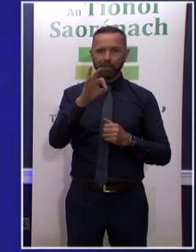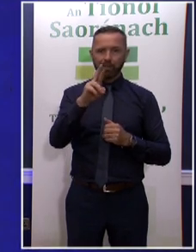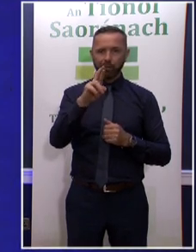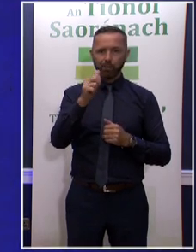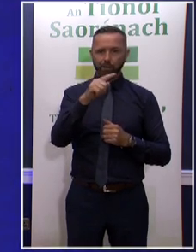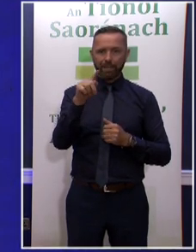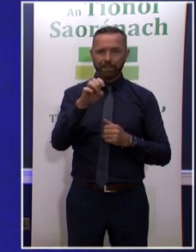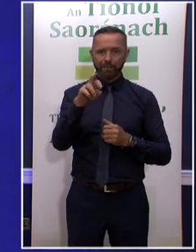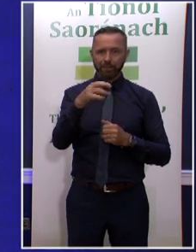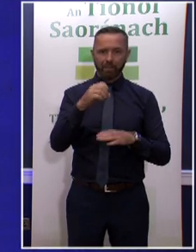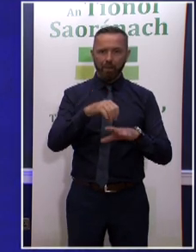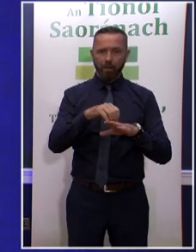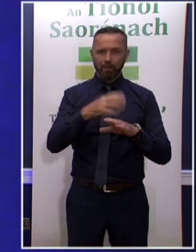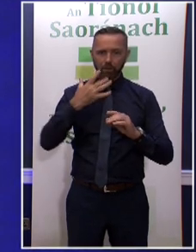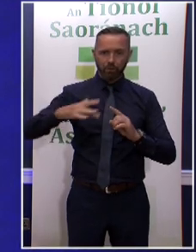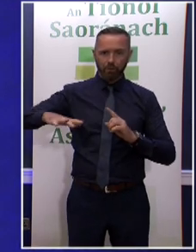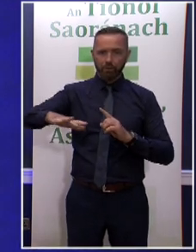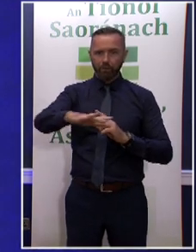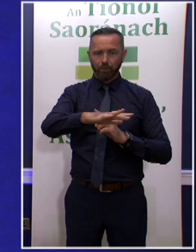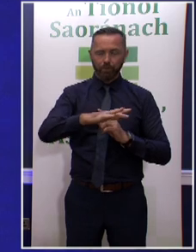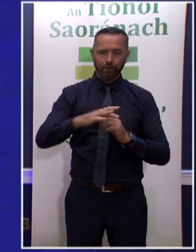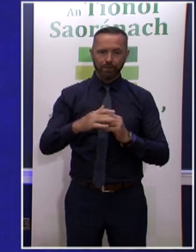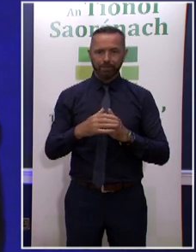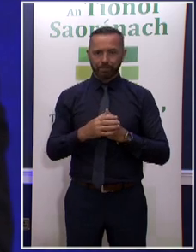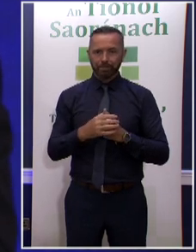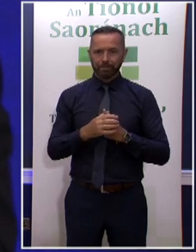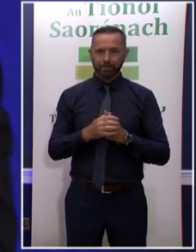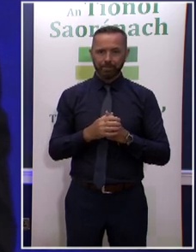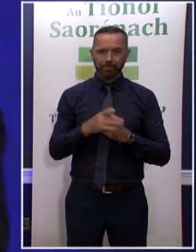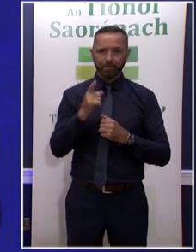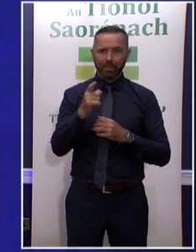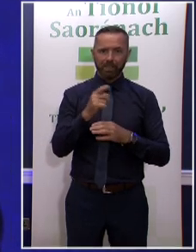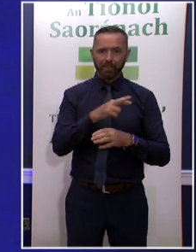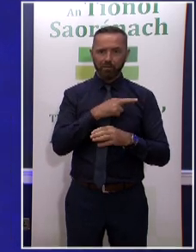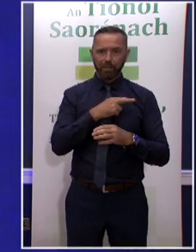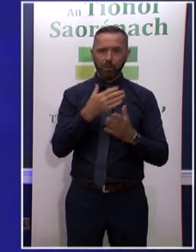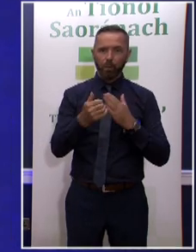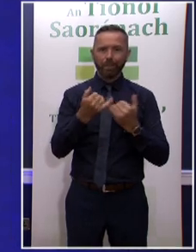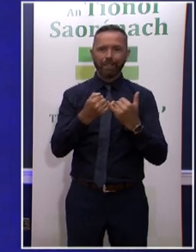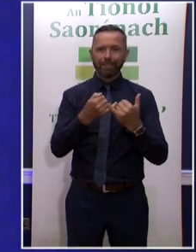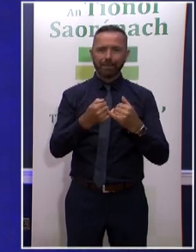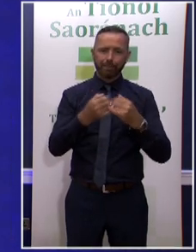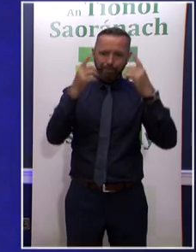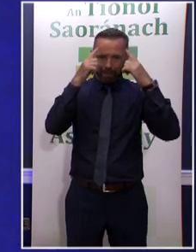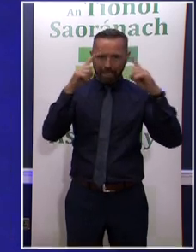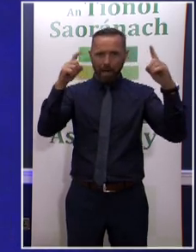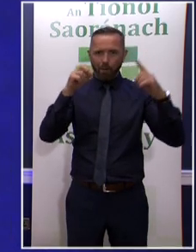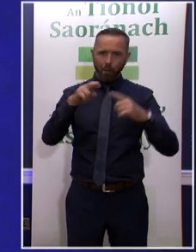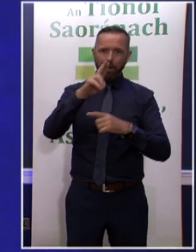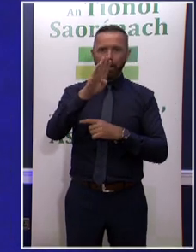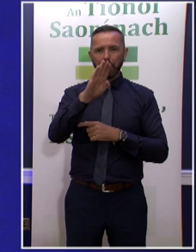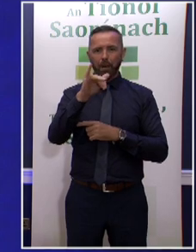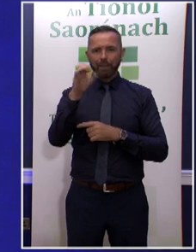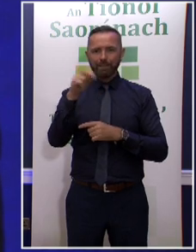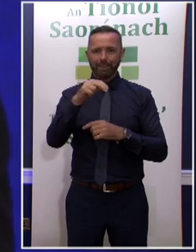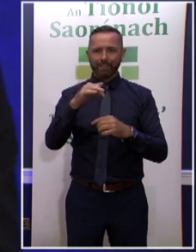feeding on the slimy green seaweeds and the little baby seaweeds on the shore. So they're essentially the cows or the bison or the zebras